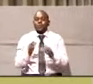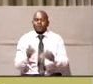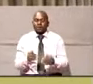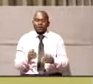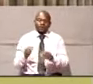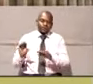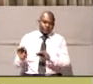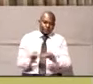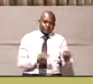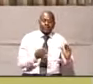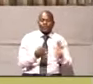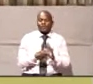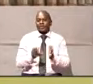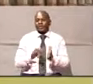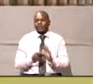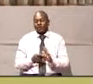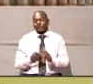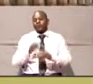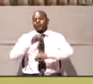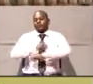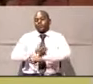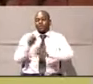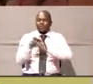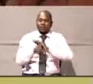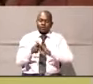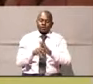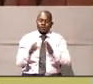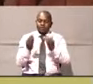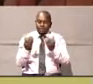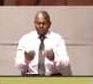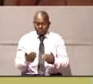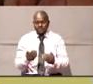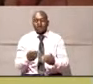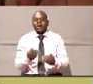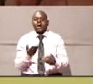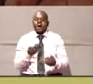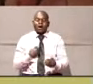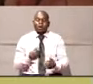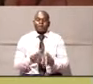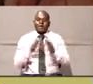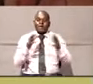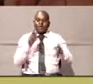Displacement Impact Project to repair Rodong Primary School, which is currently accommodating a big